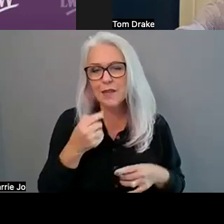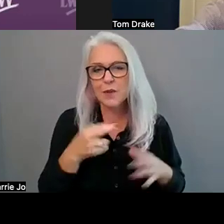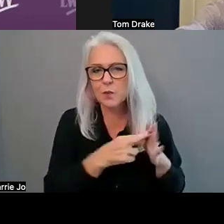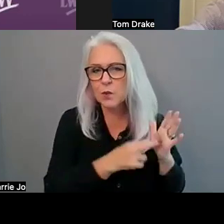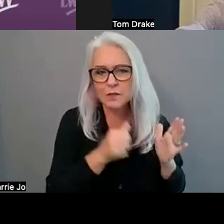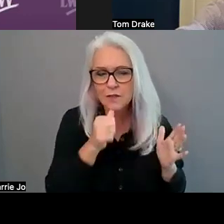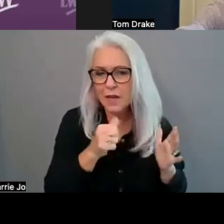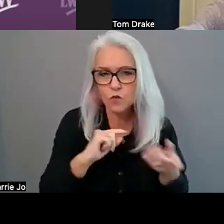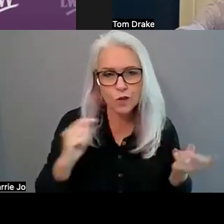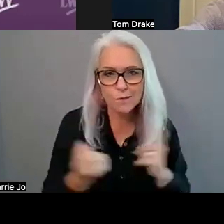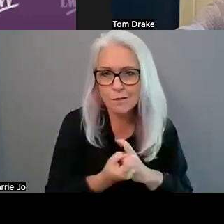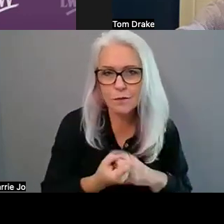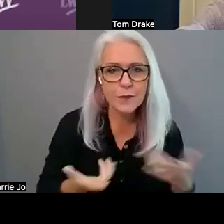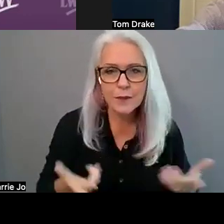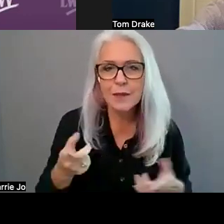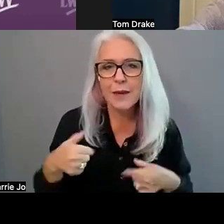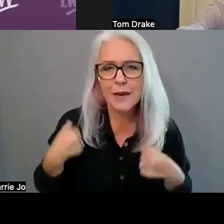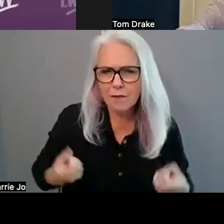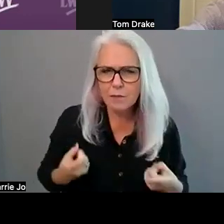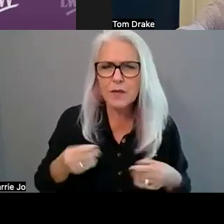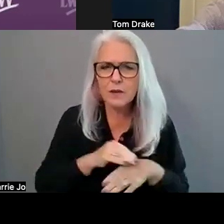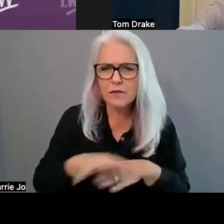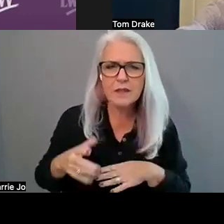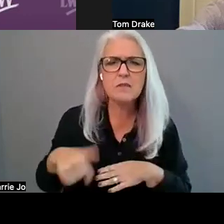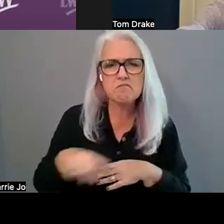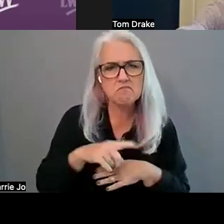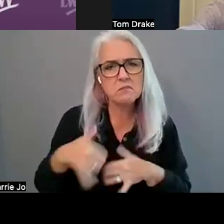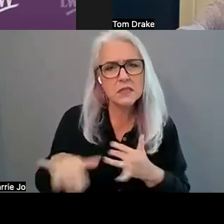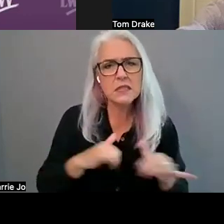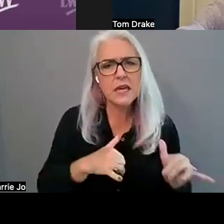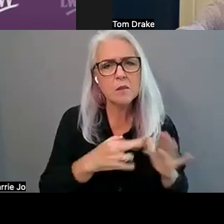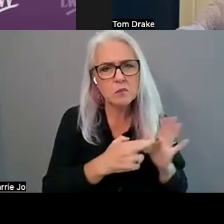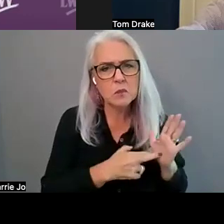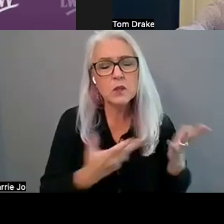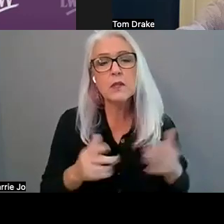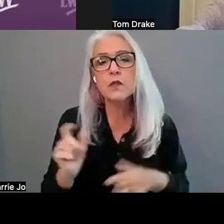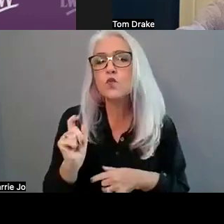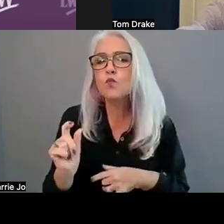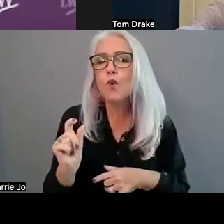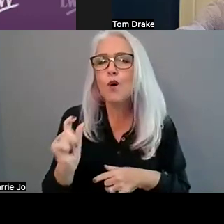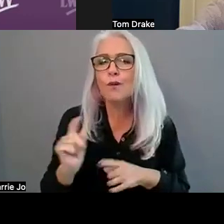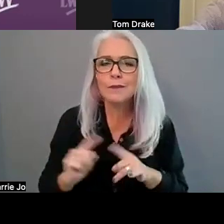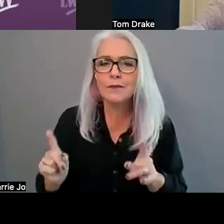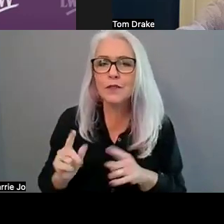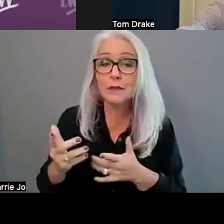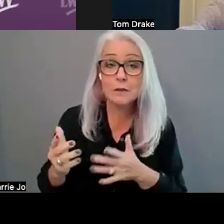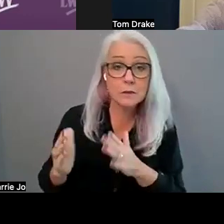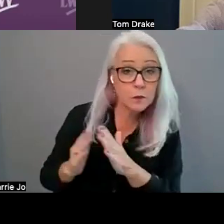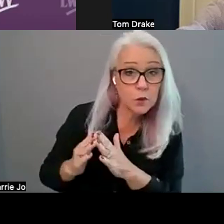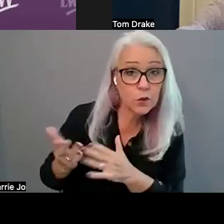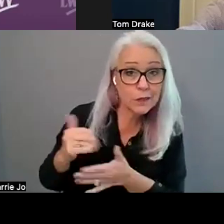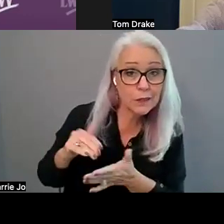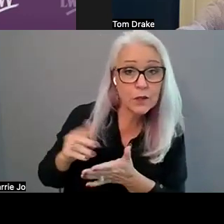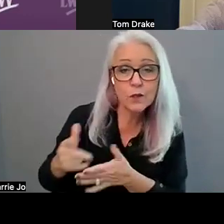that much. I mean, they have been effectively the same. There's a small difference about whether the community center is a